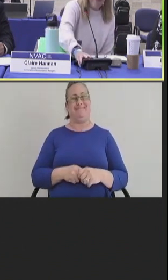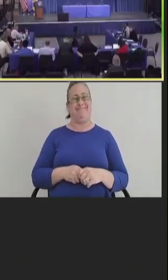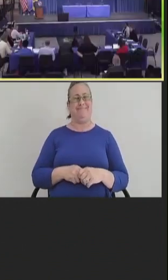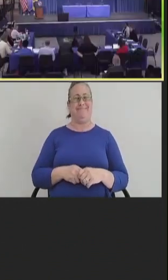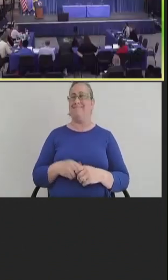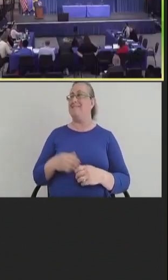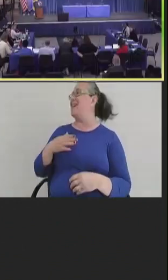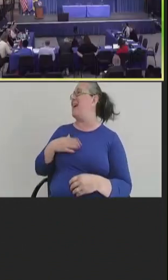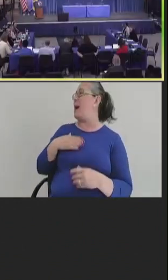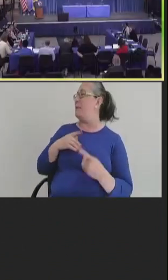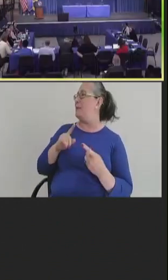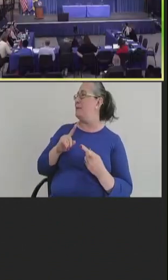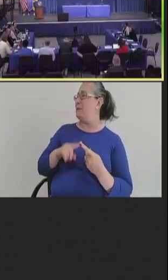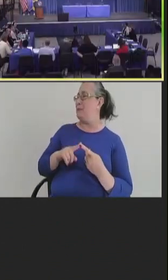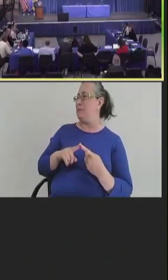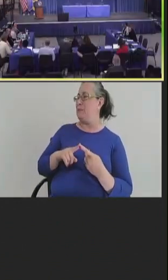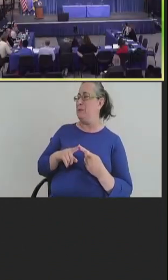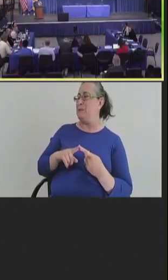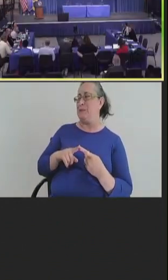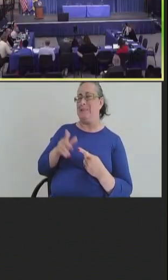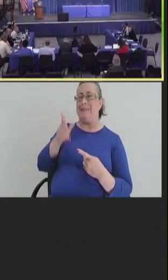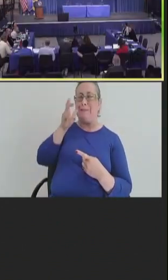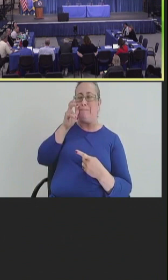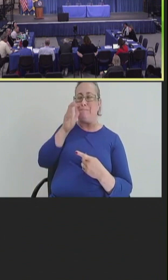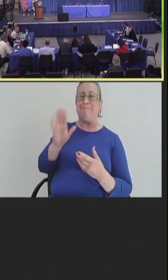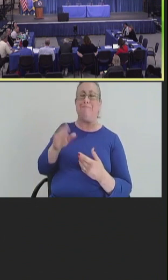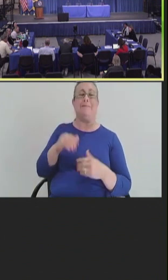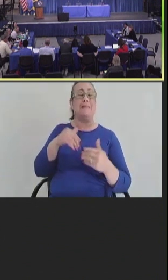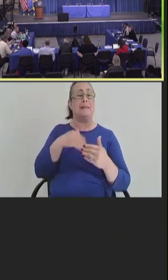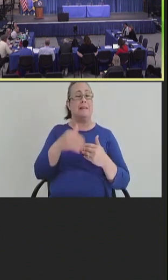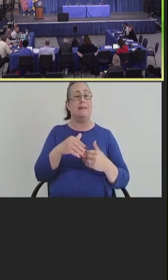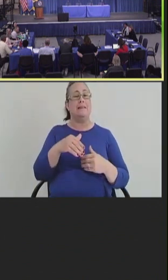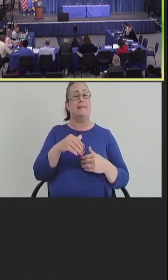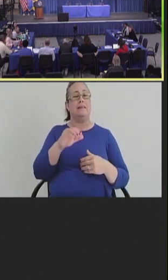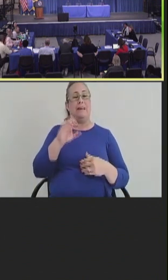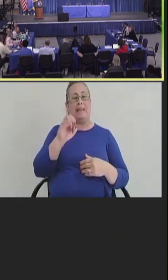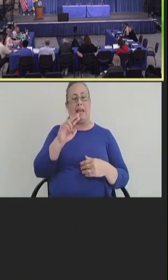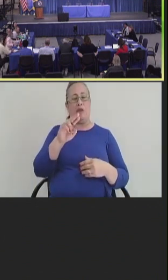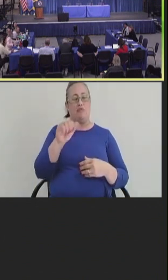Happy to do it, Claire. Next for ARA, Rebecca Coyle.